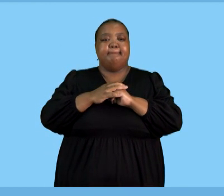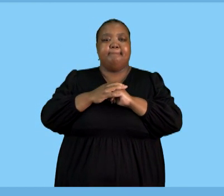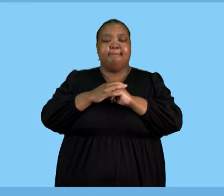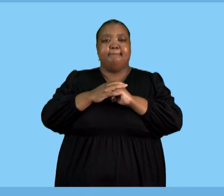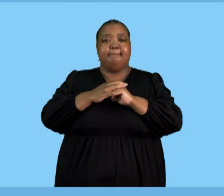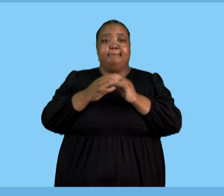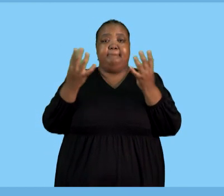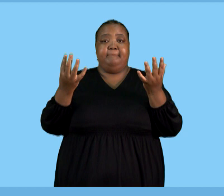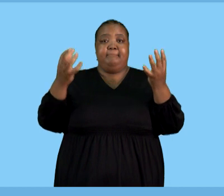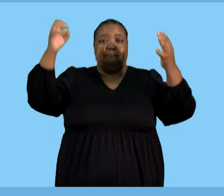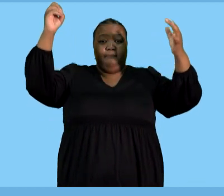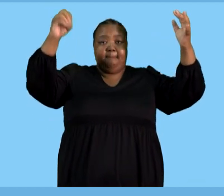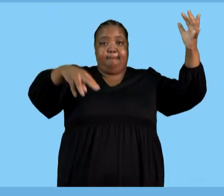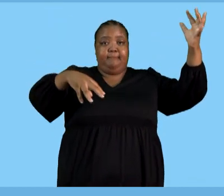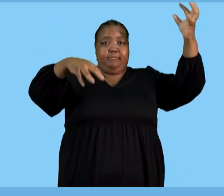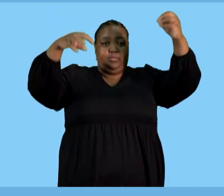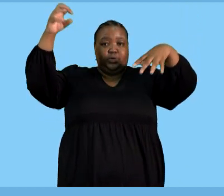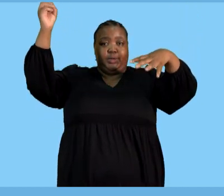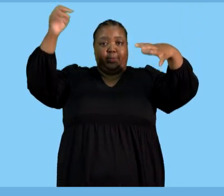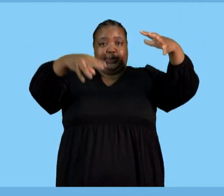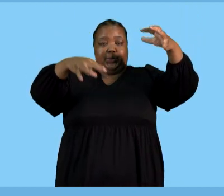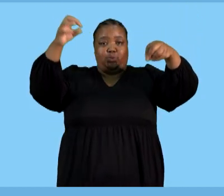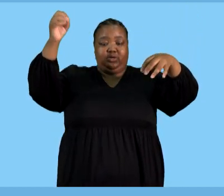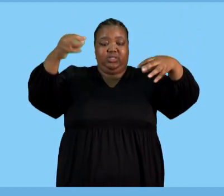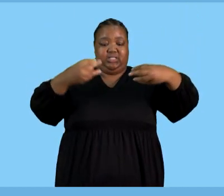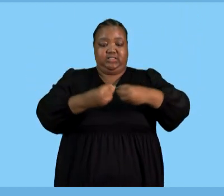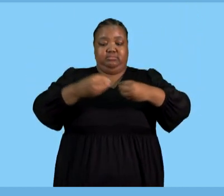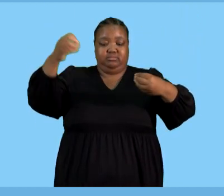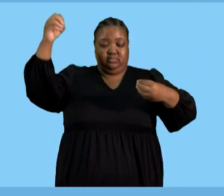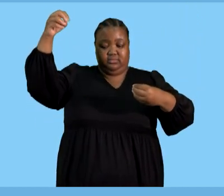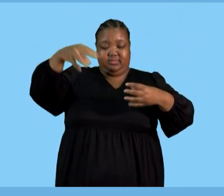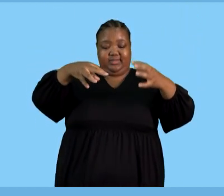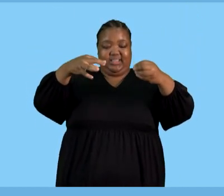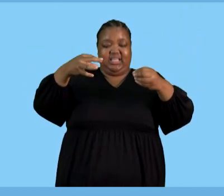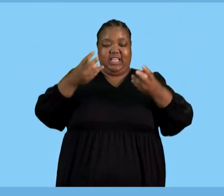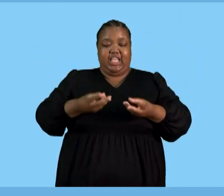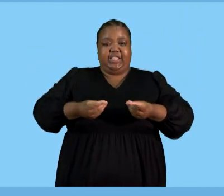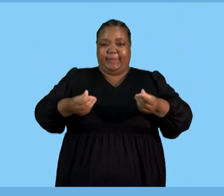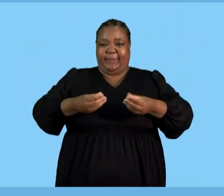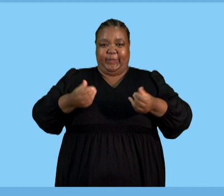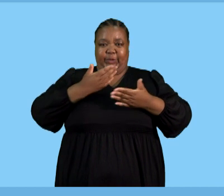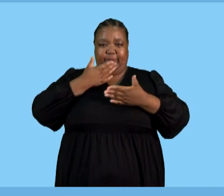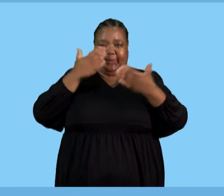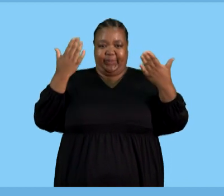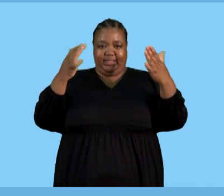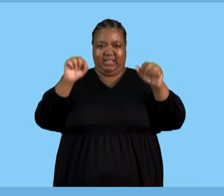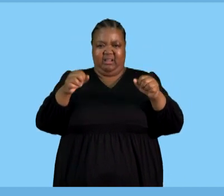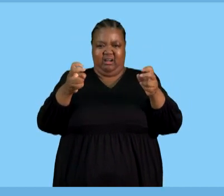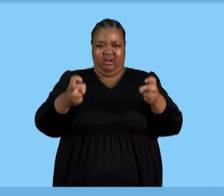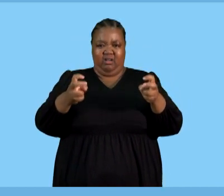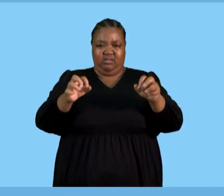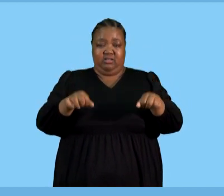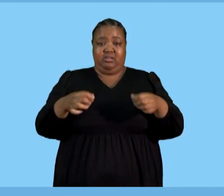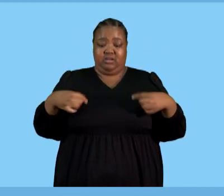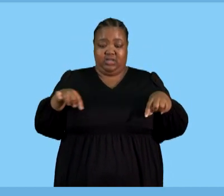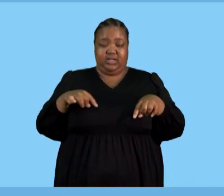what then happens if light is going to strike now a surface that is not so smooth? So what happens? So what happens